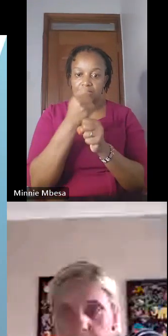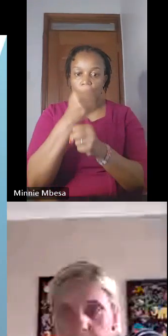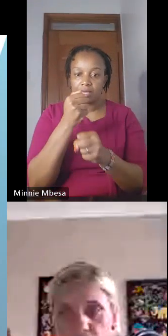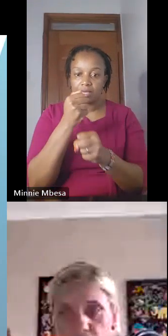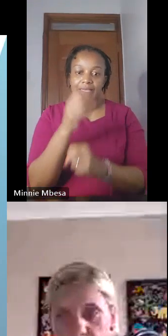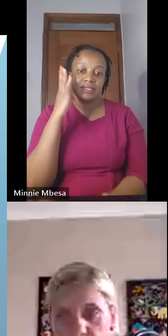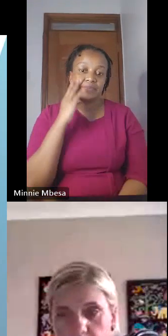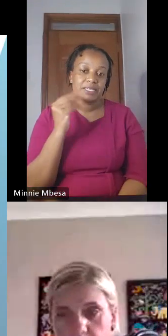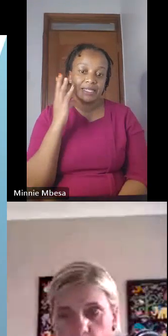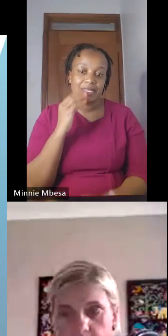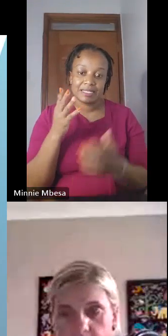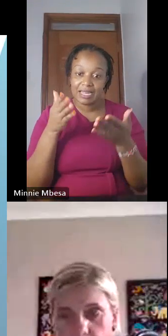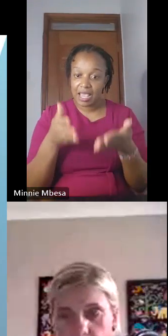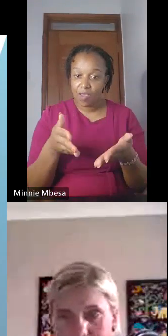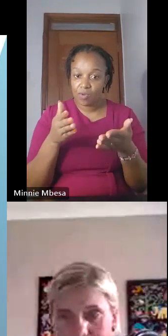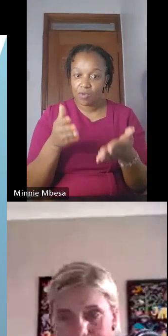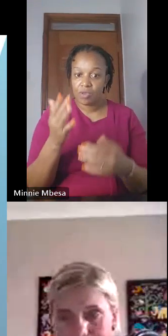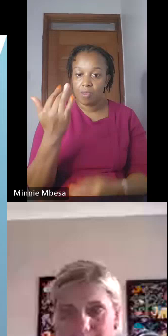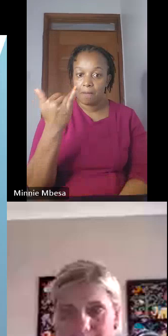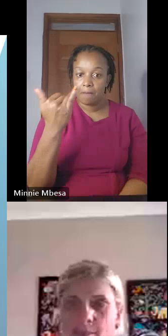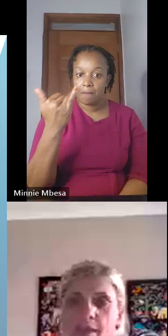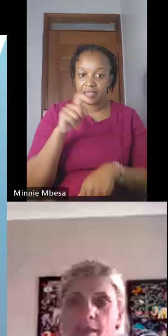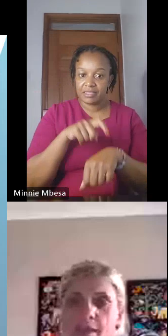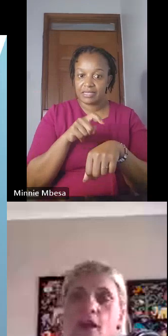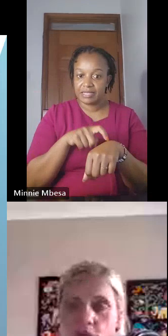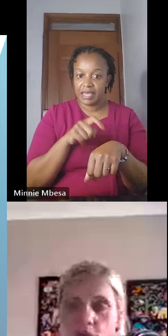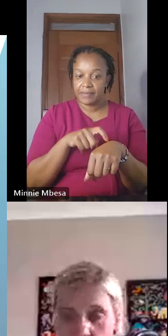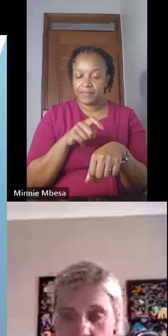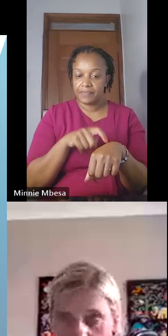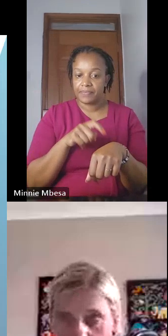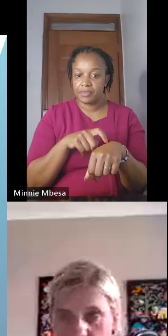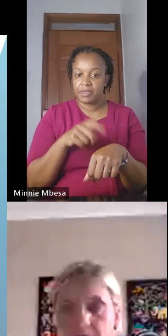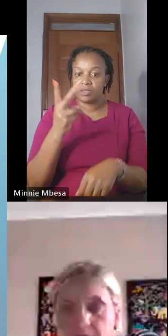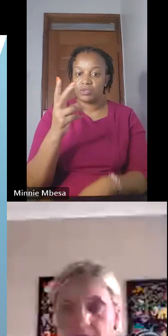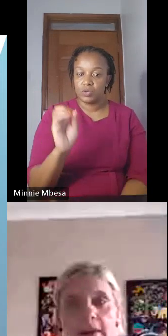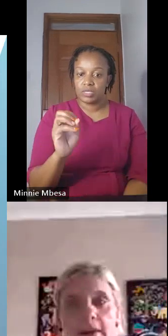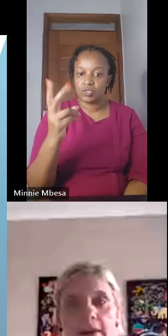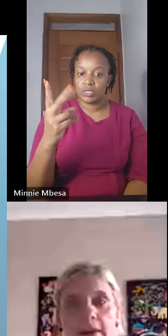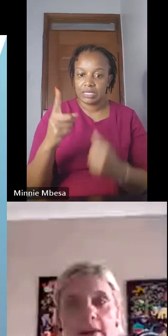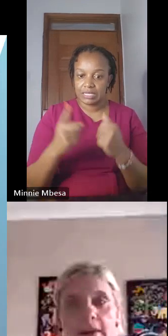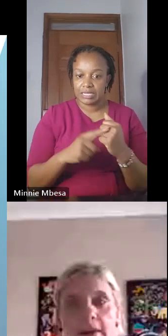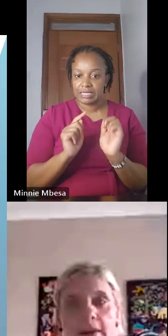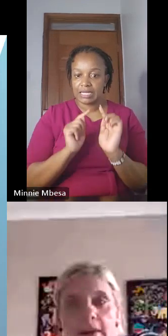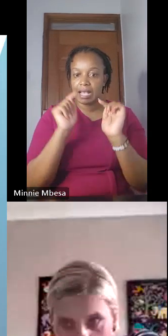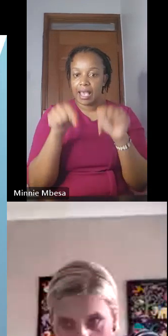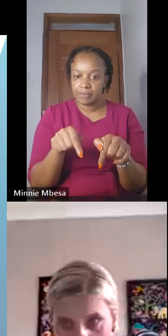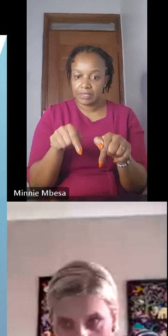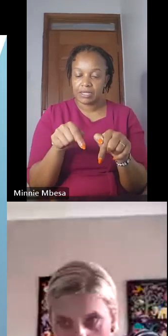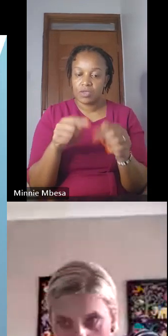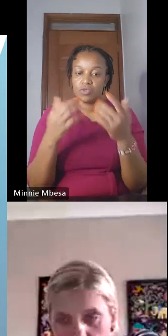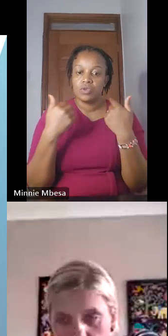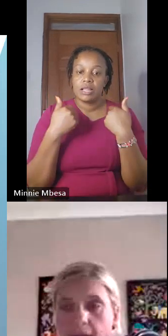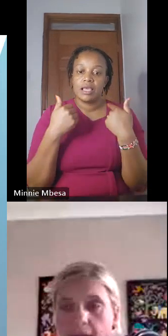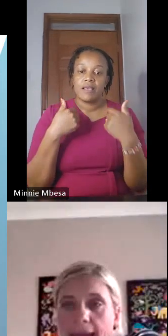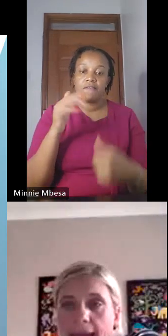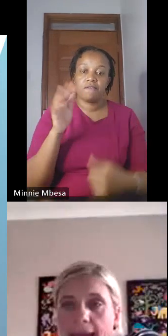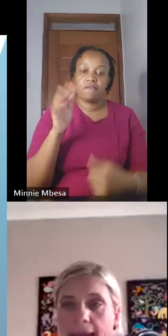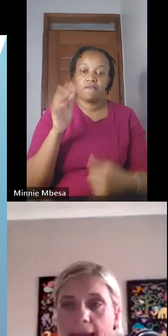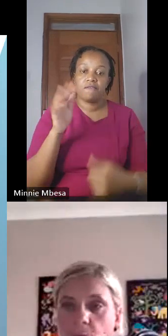the time January 2026 comes, you will have 5 years work